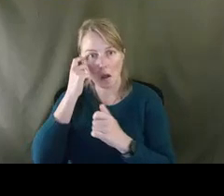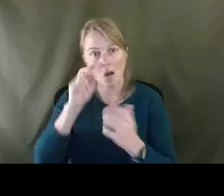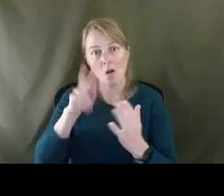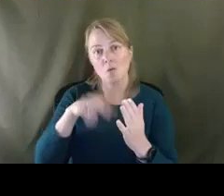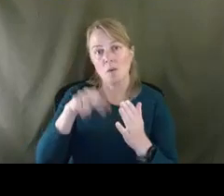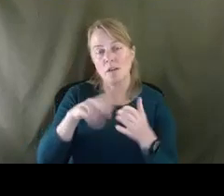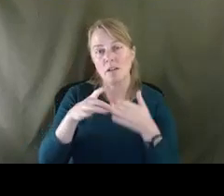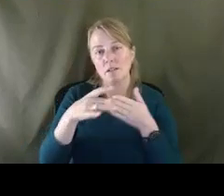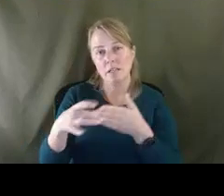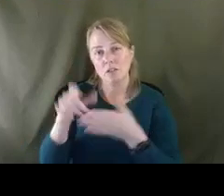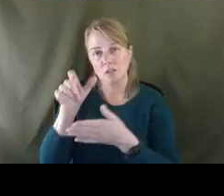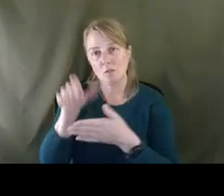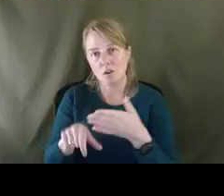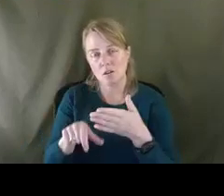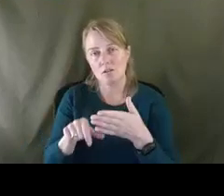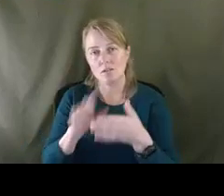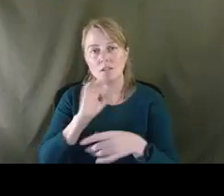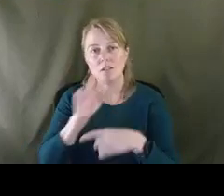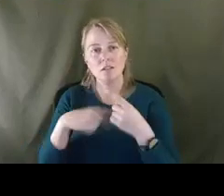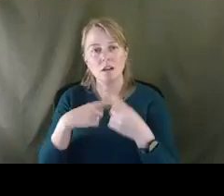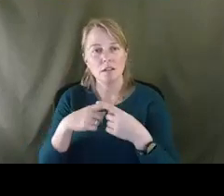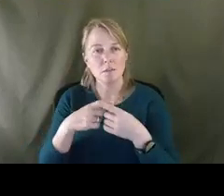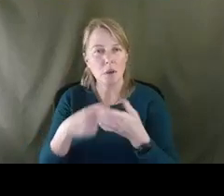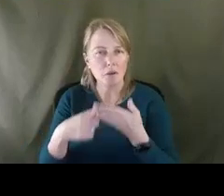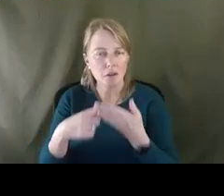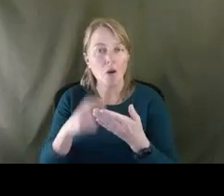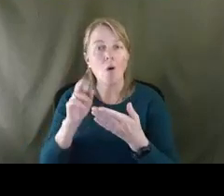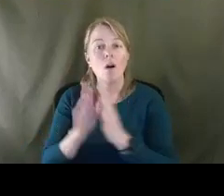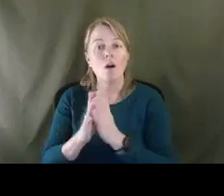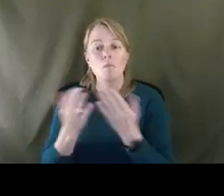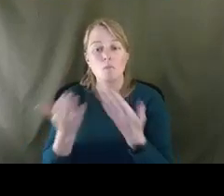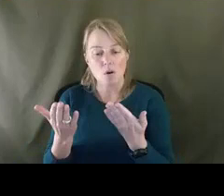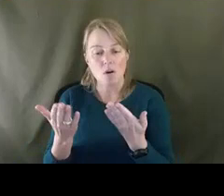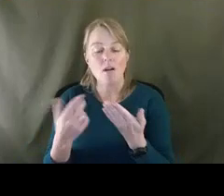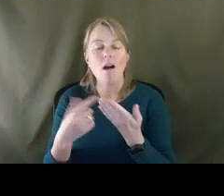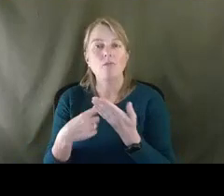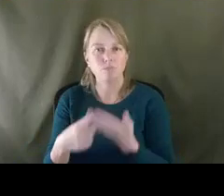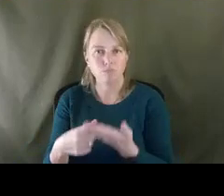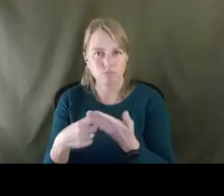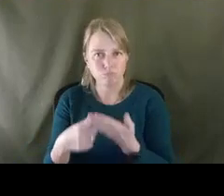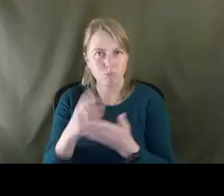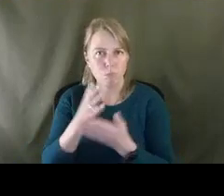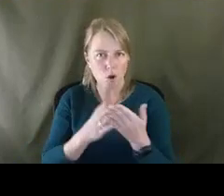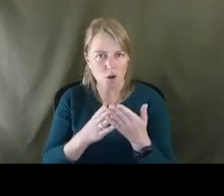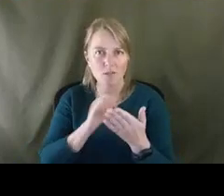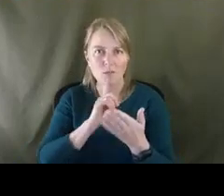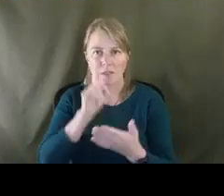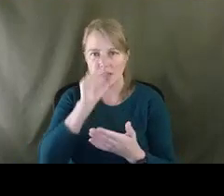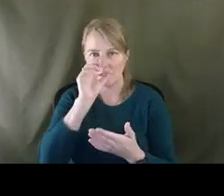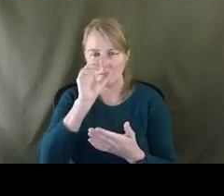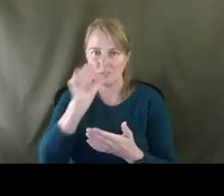leadership articles and talking about them, or getting a book and talking about parts of it that were very